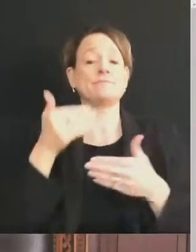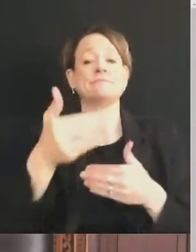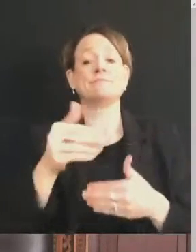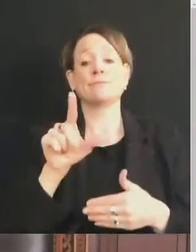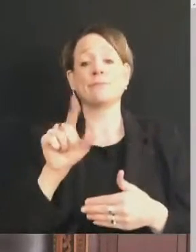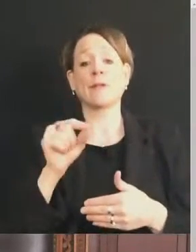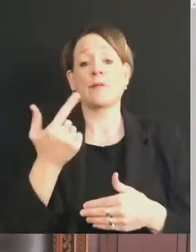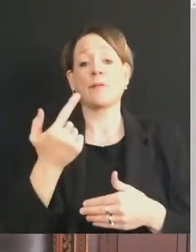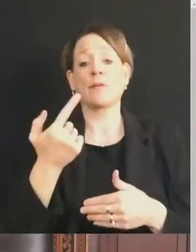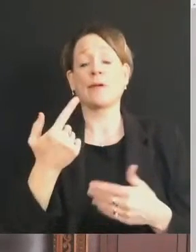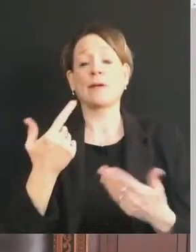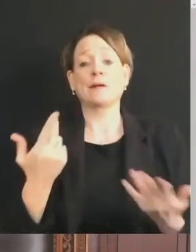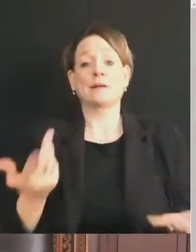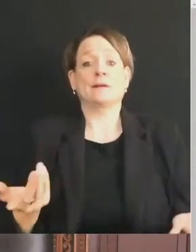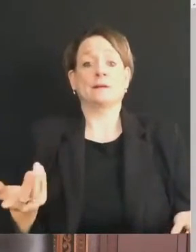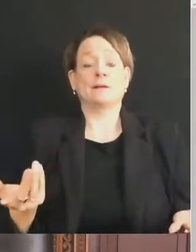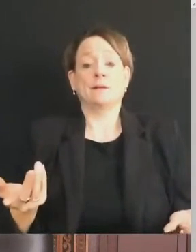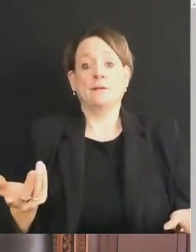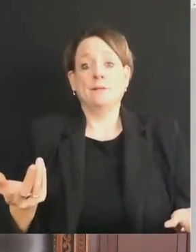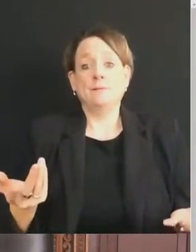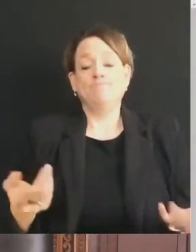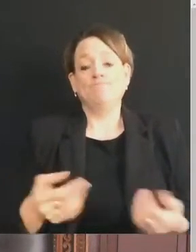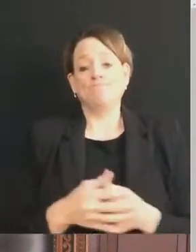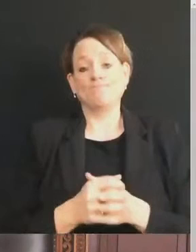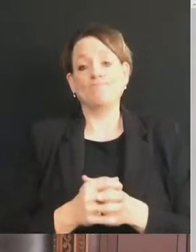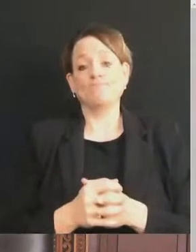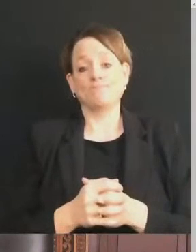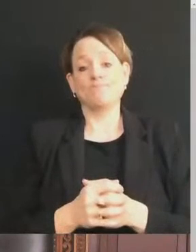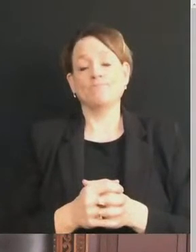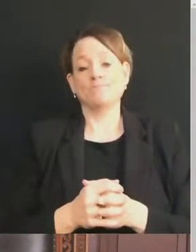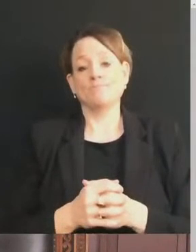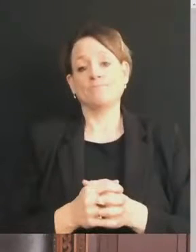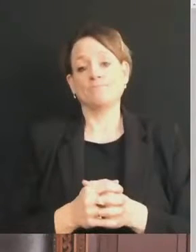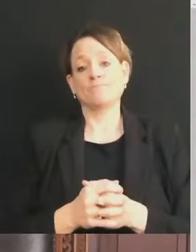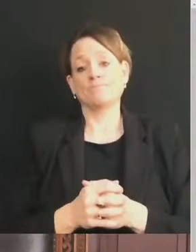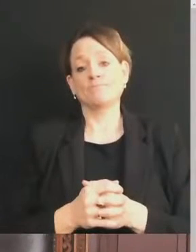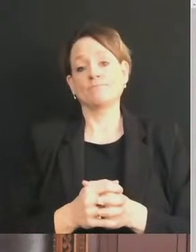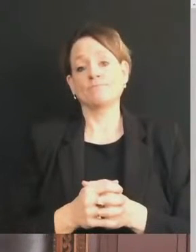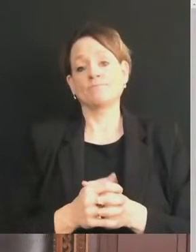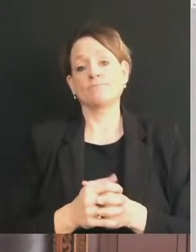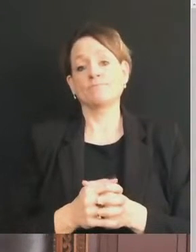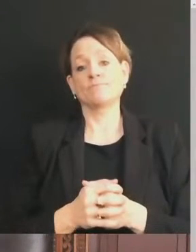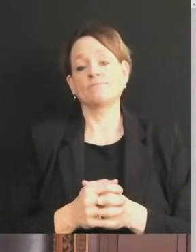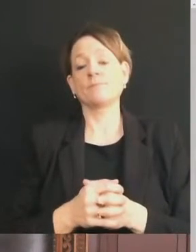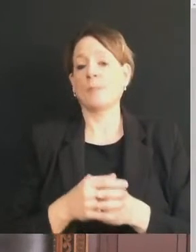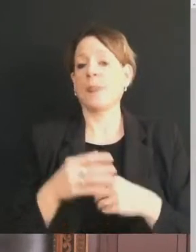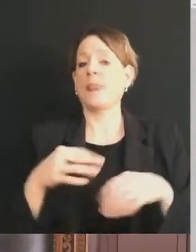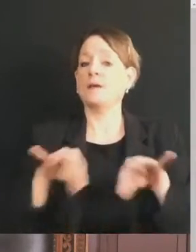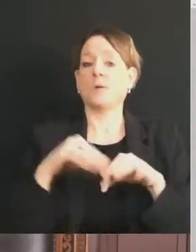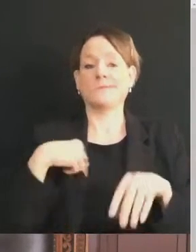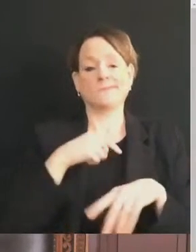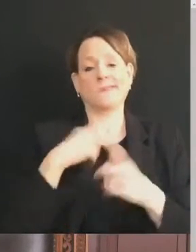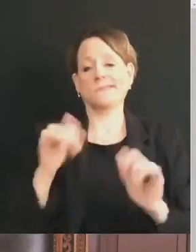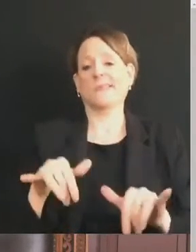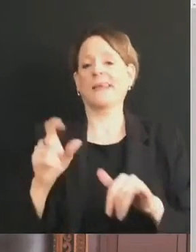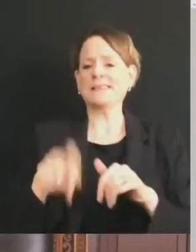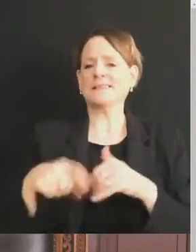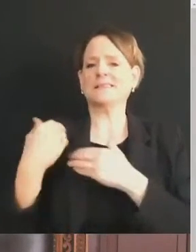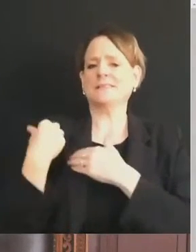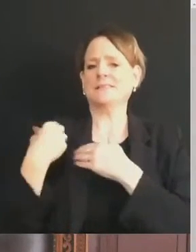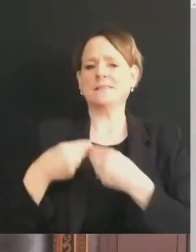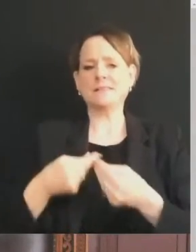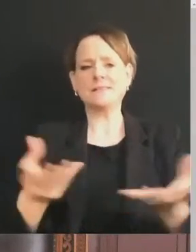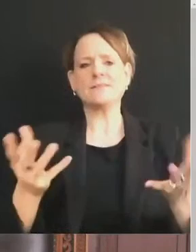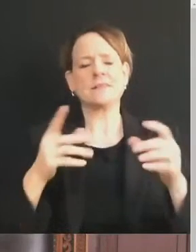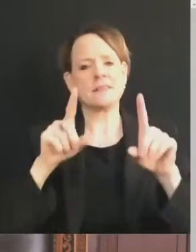around making sure that we have the equipment and the testing in place so that we can continue this fight against the virus. So that